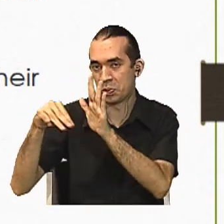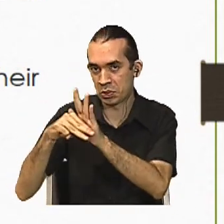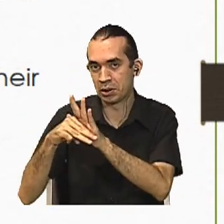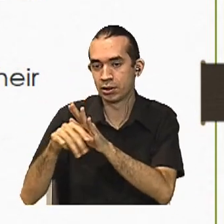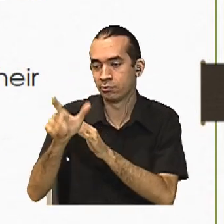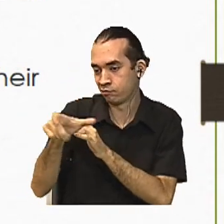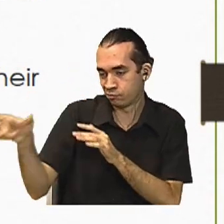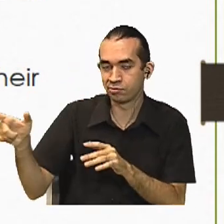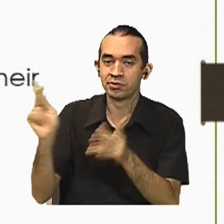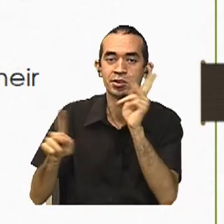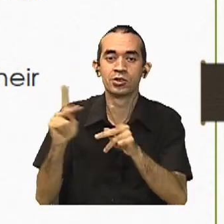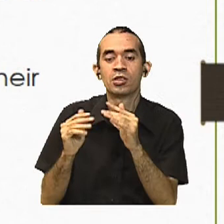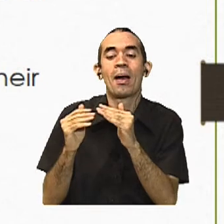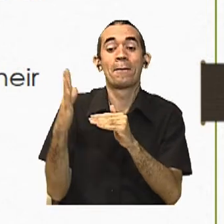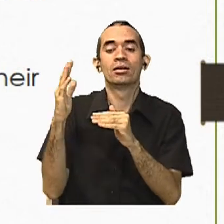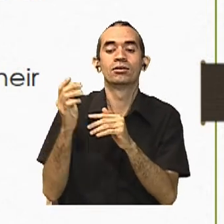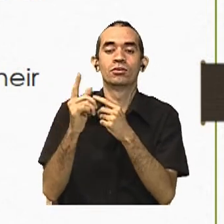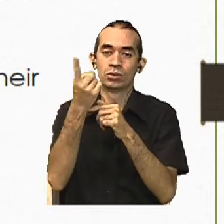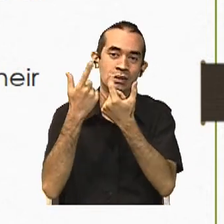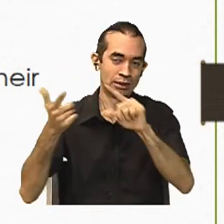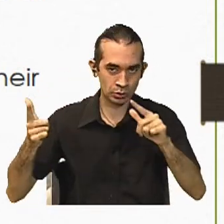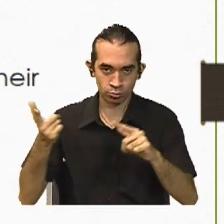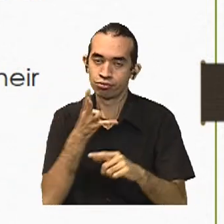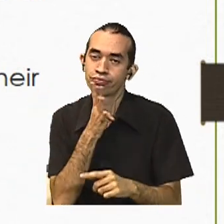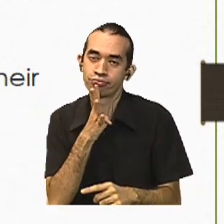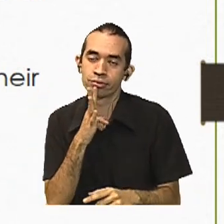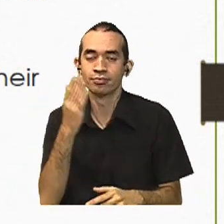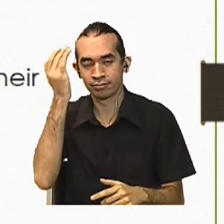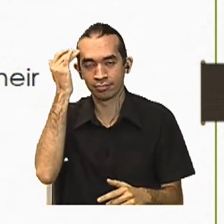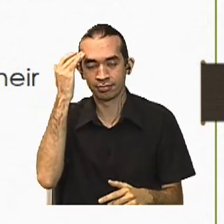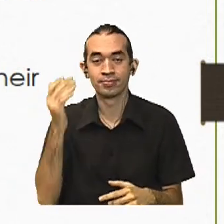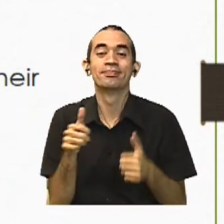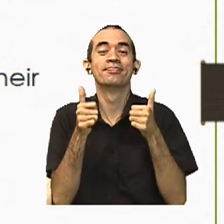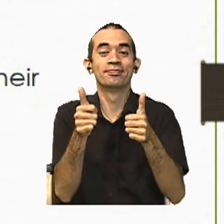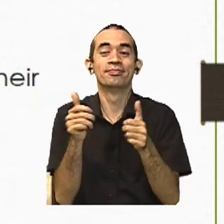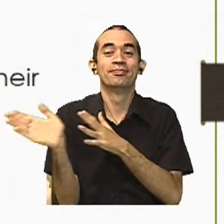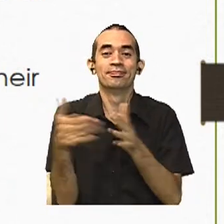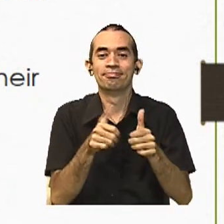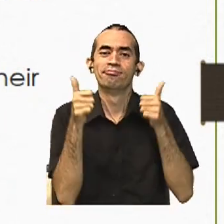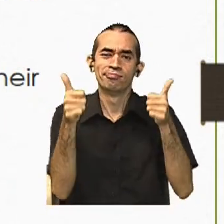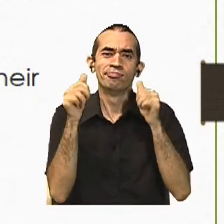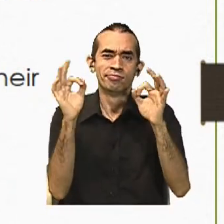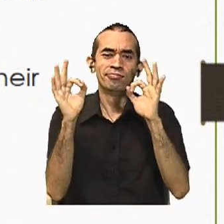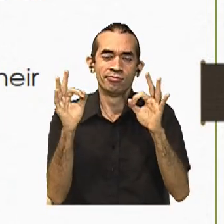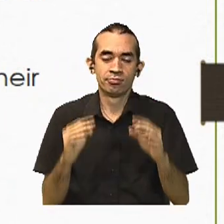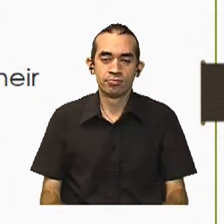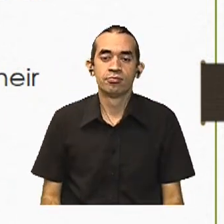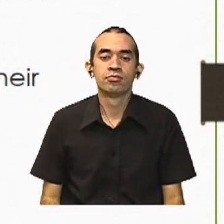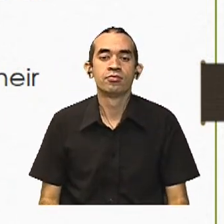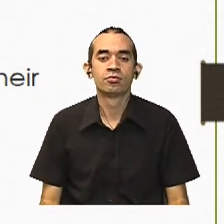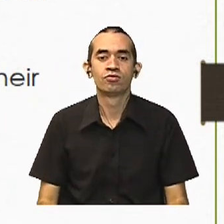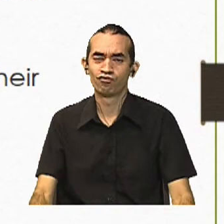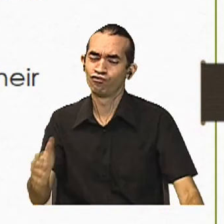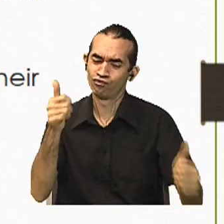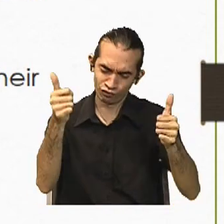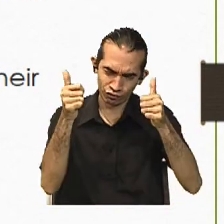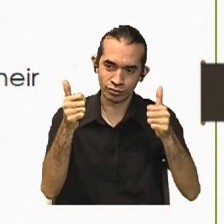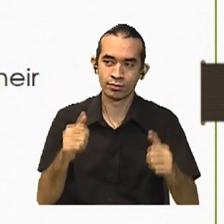who spoke more than one language. Okay, very good. You're doing a great